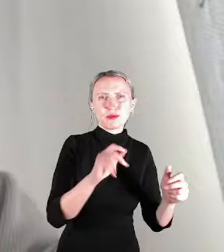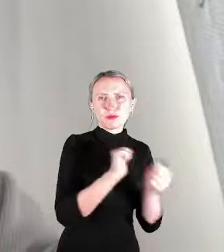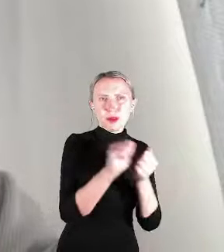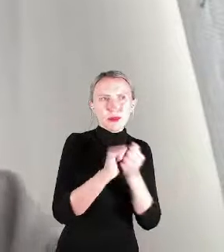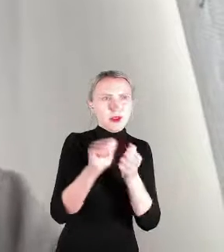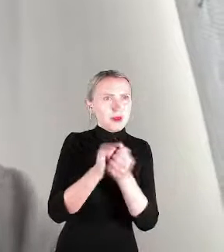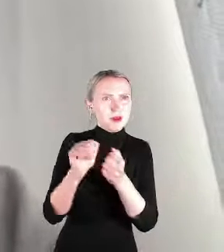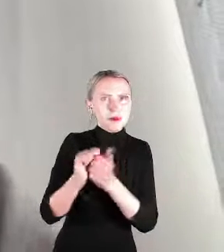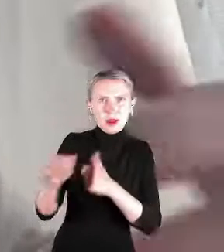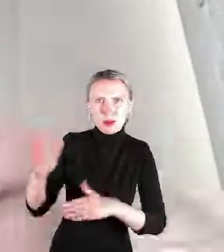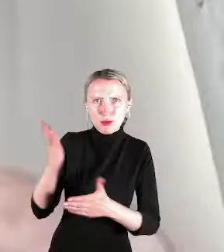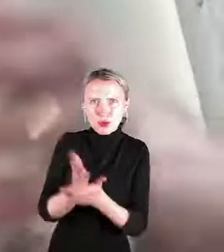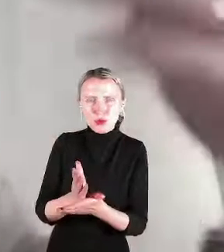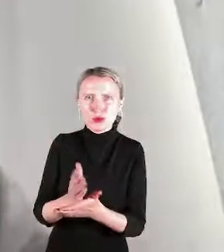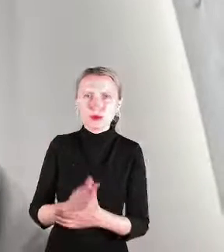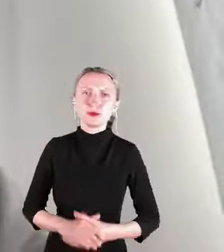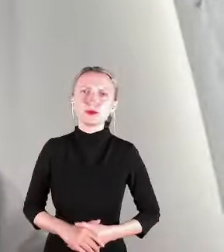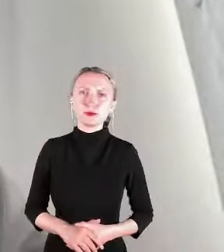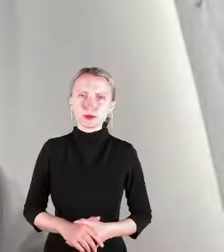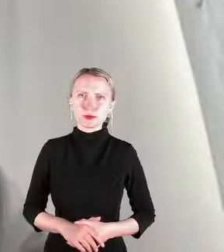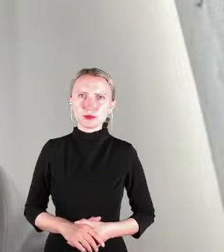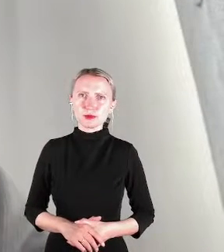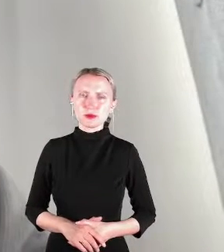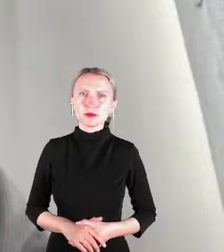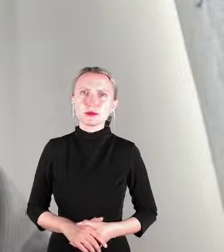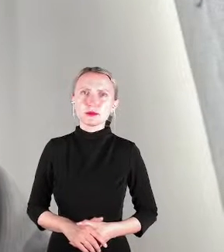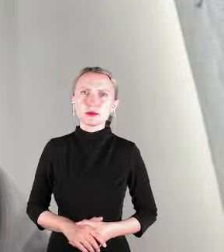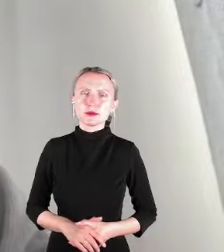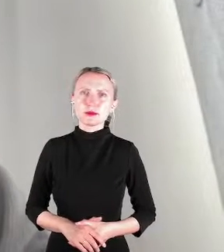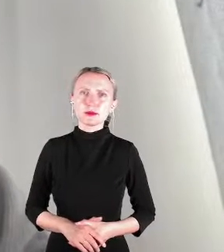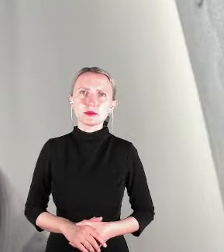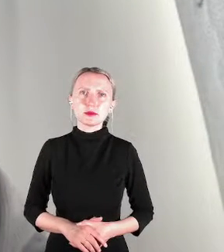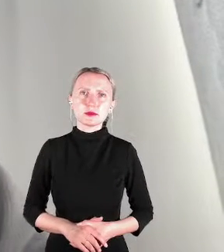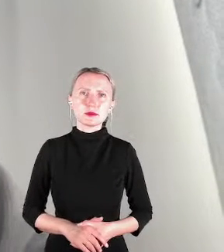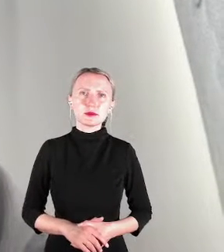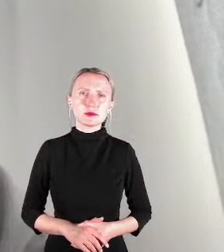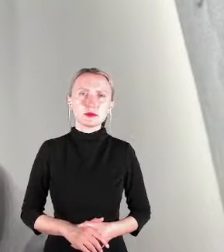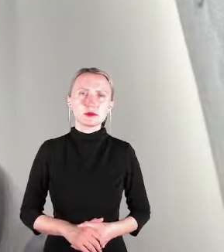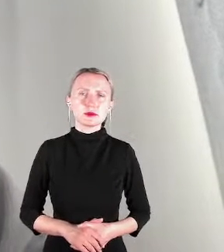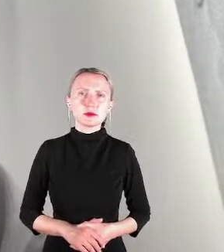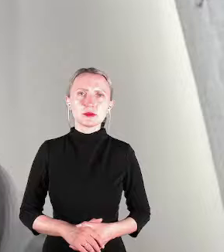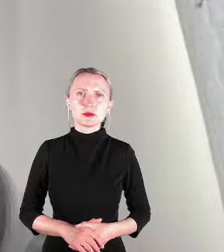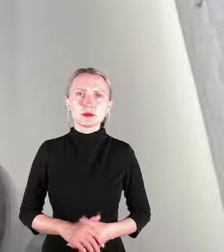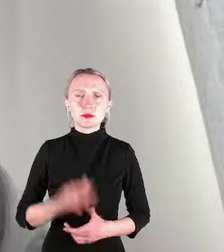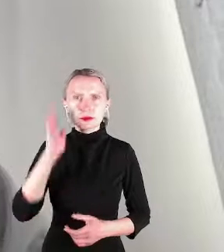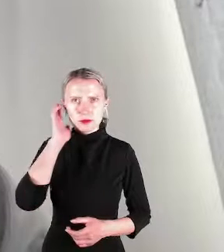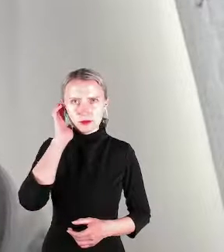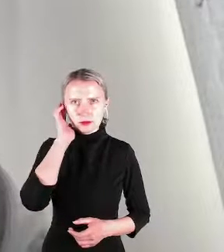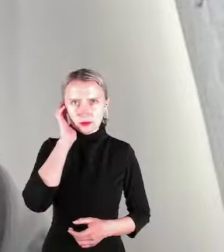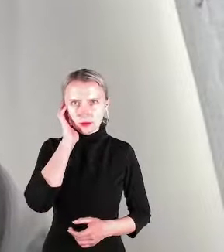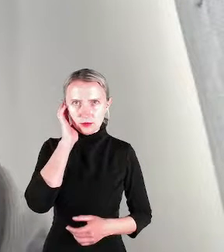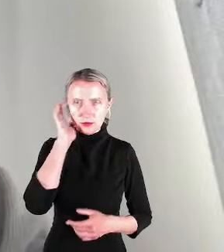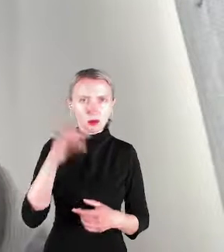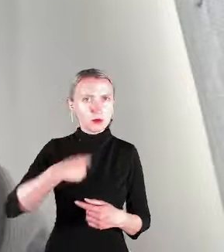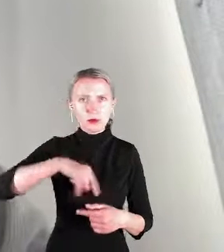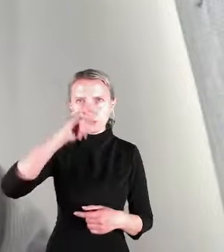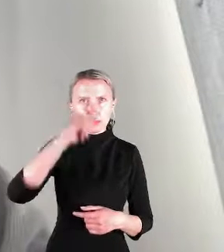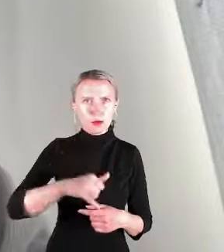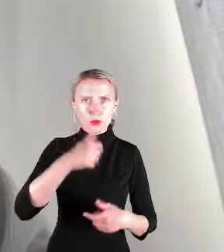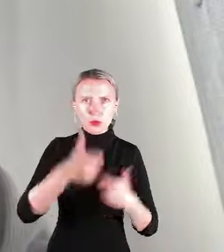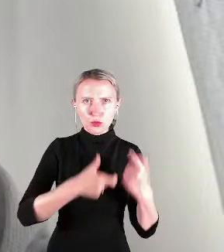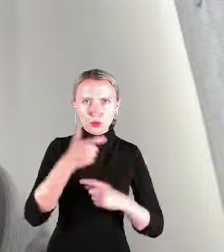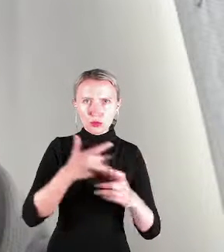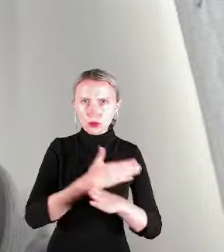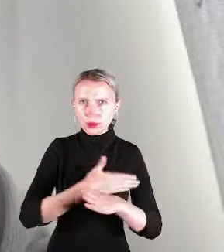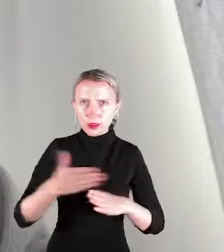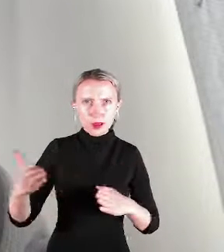are planning they are to build new office buildings. You cannot really go on to do that anymore